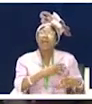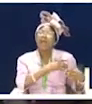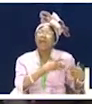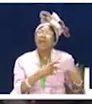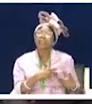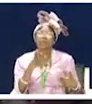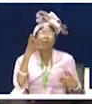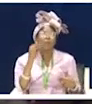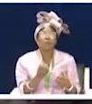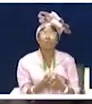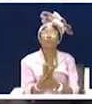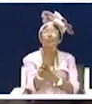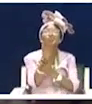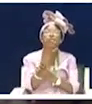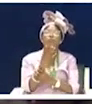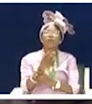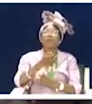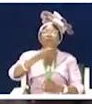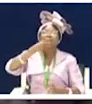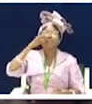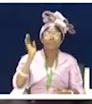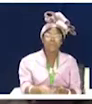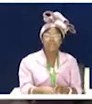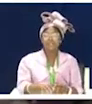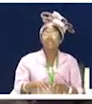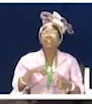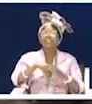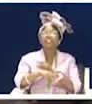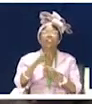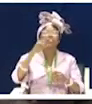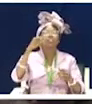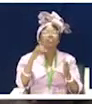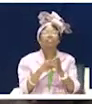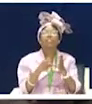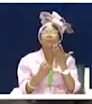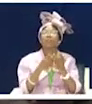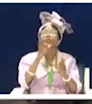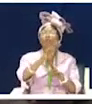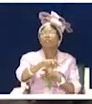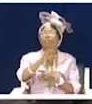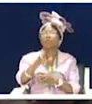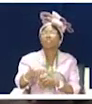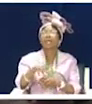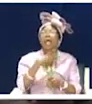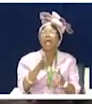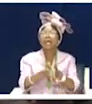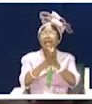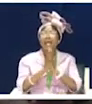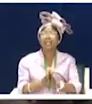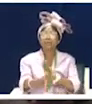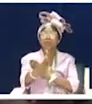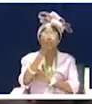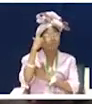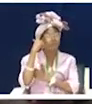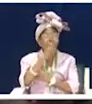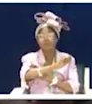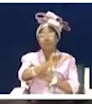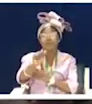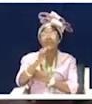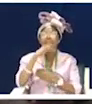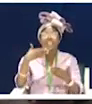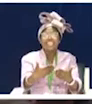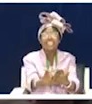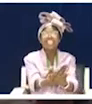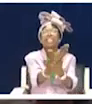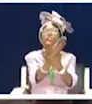worse. She participated in the January 2023 Holy Ghost service and asked God for a brand